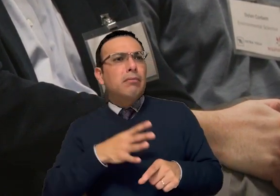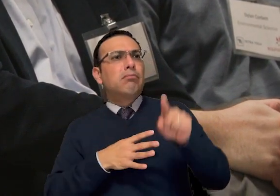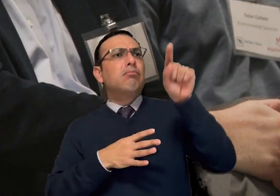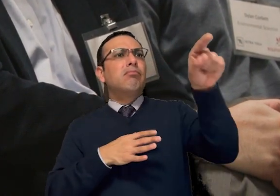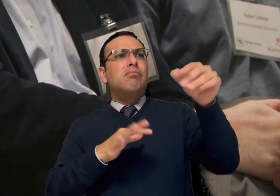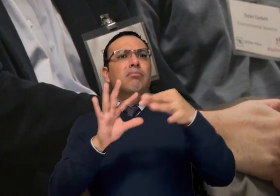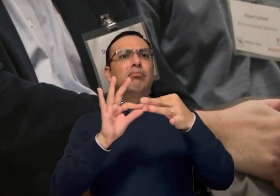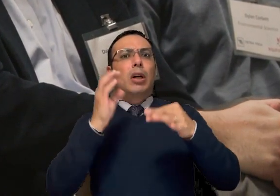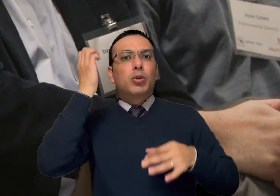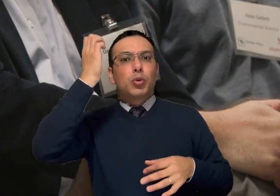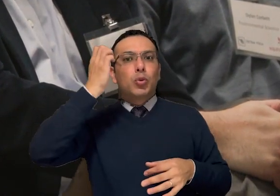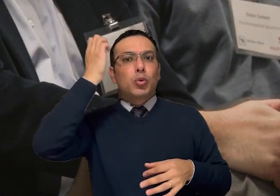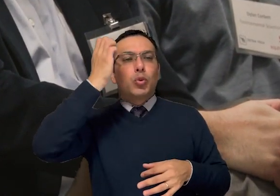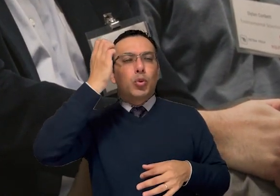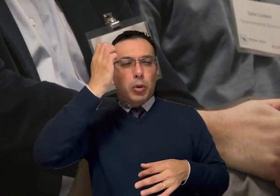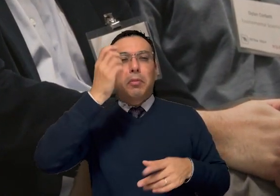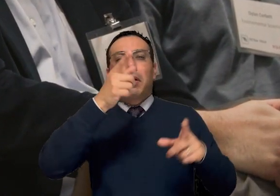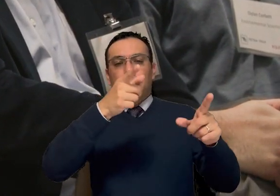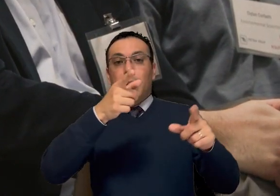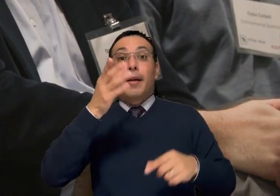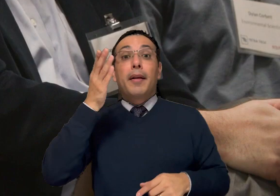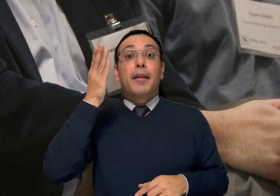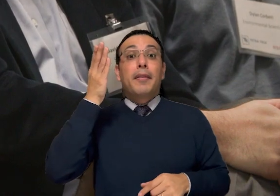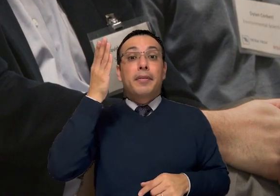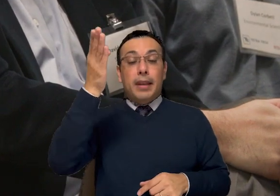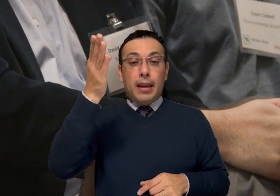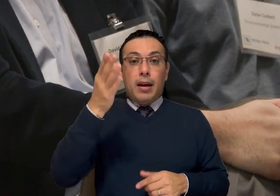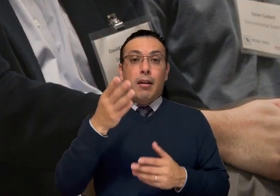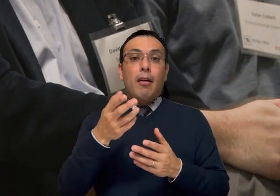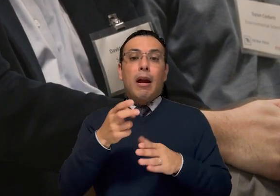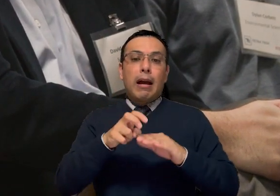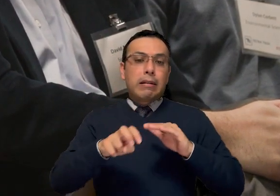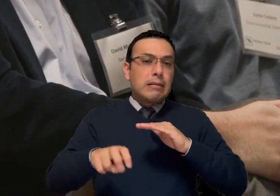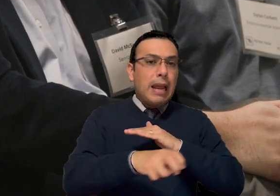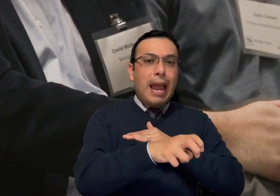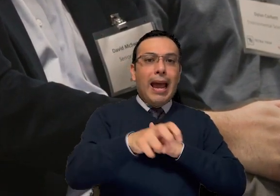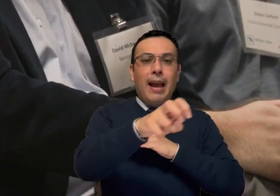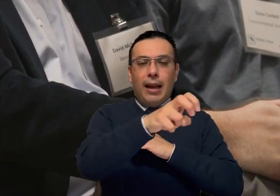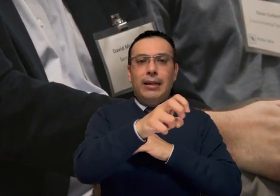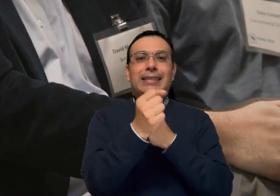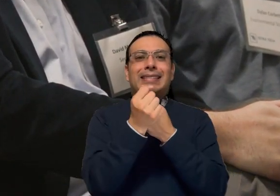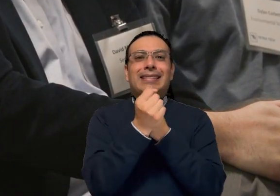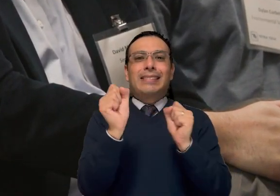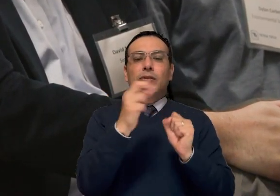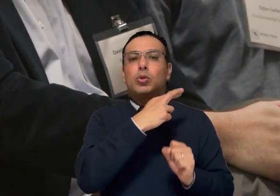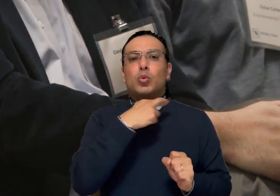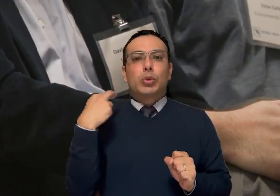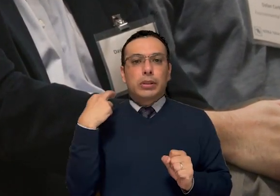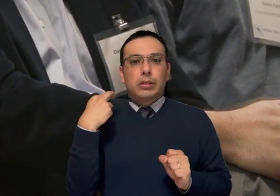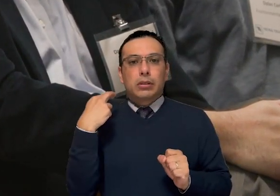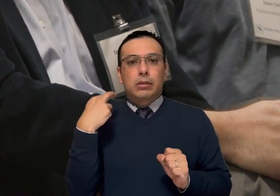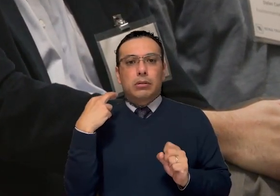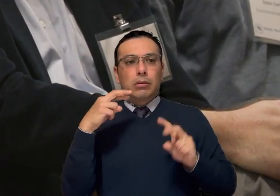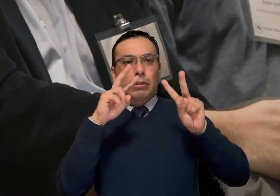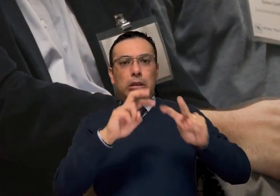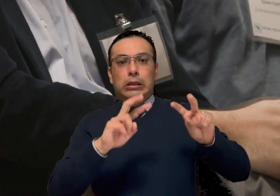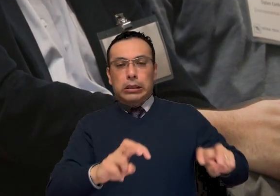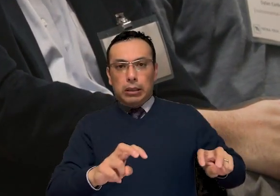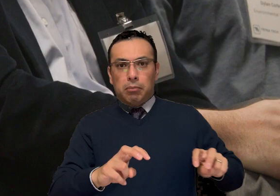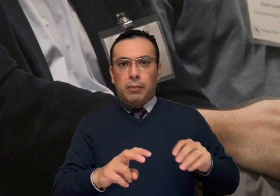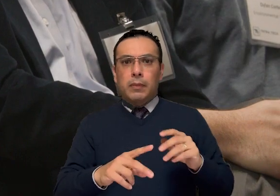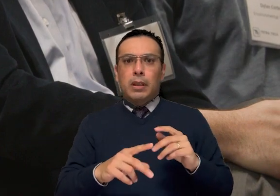There's a navigation safety risk assessment that's gone through all the math and predicted